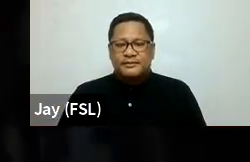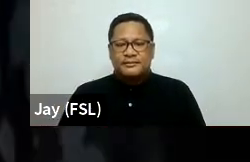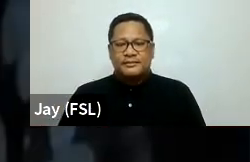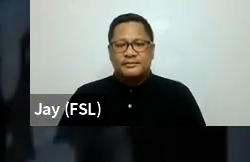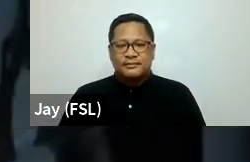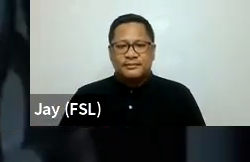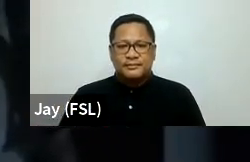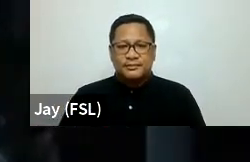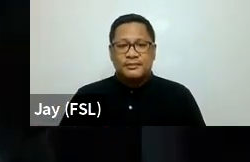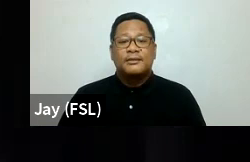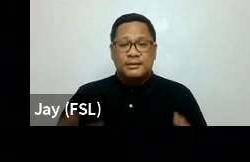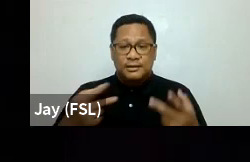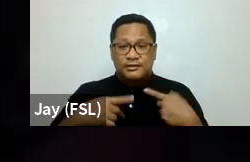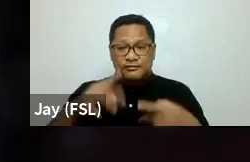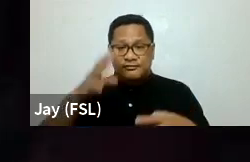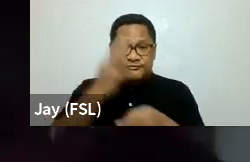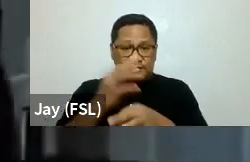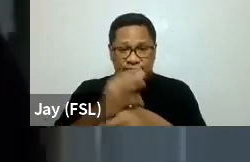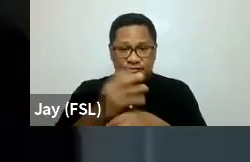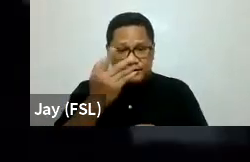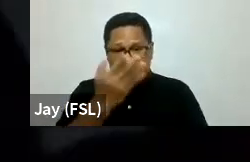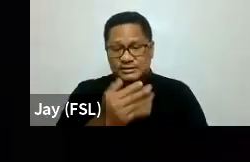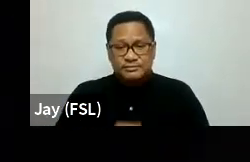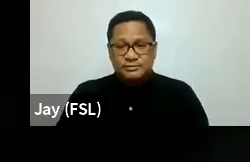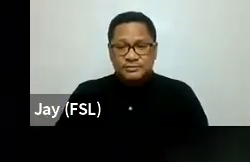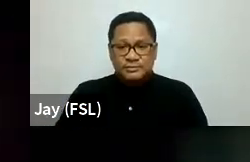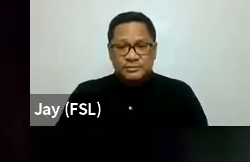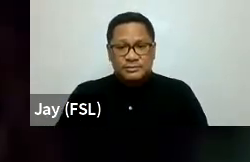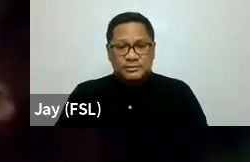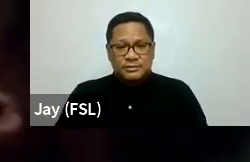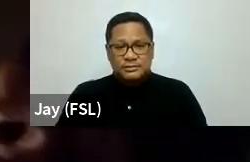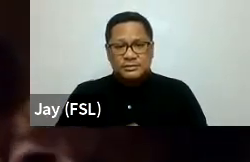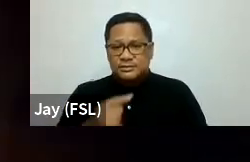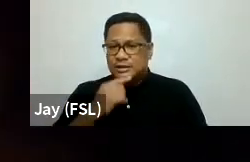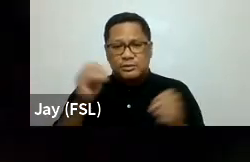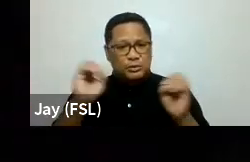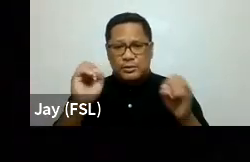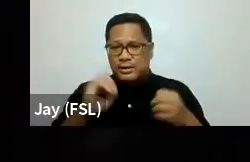I have faced death before. It does not scare me.